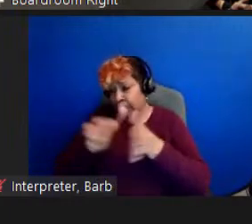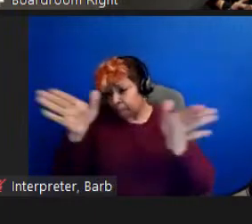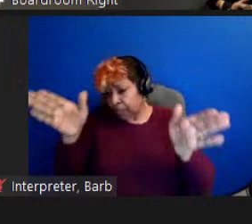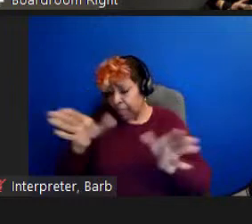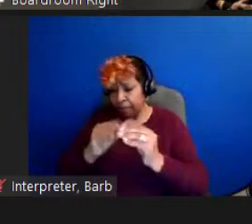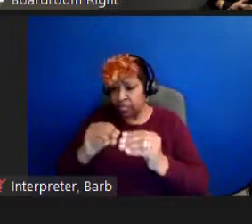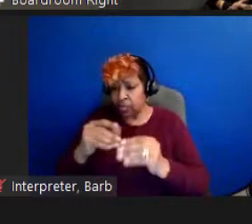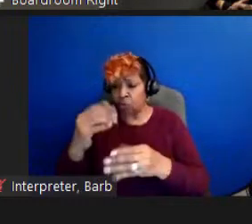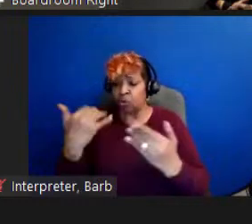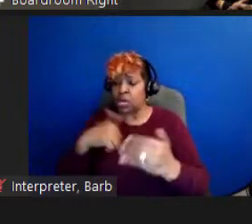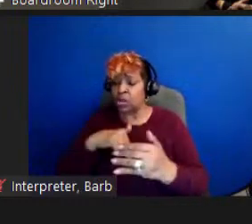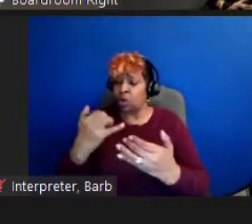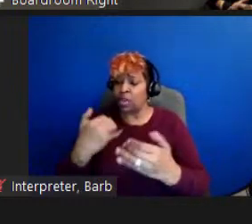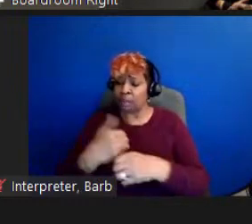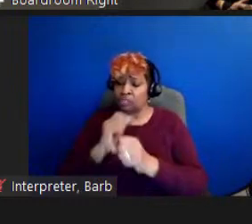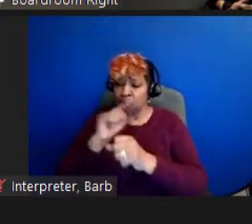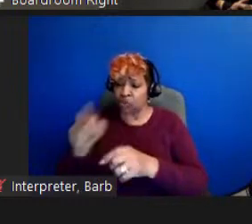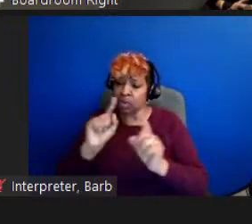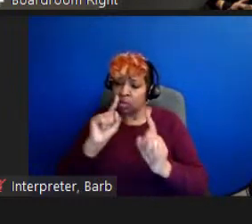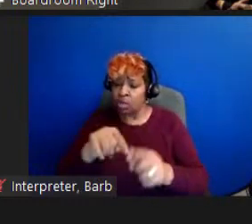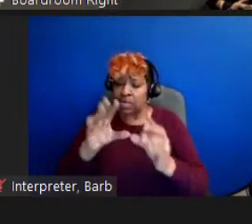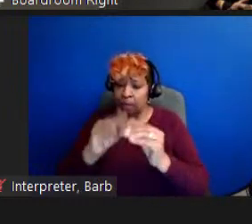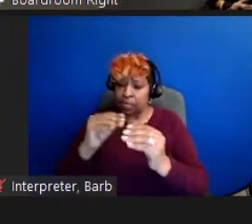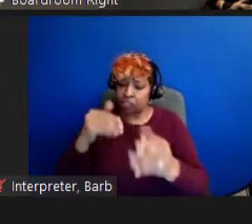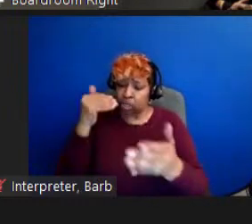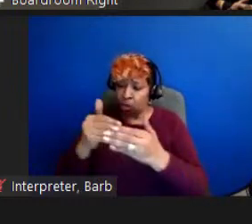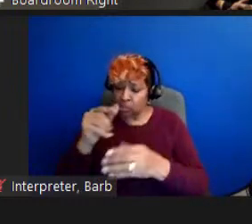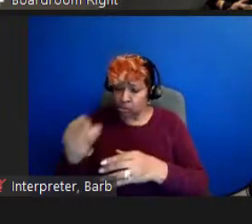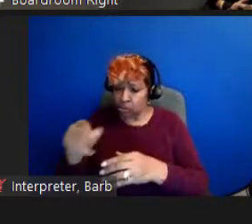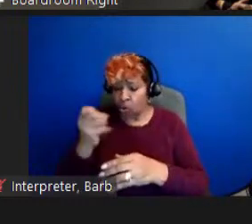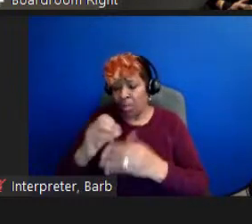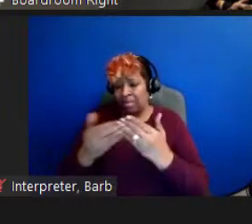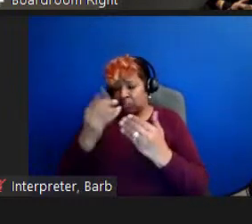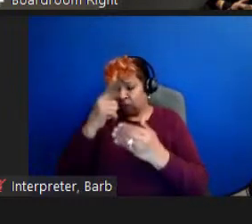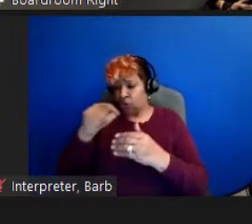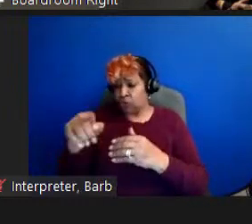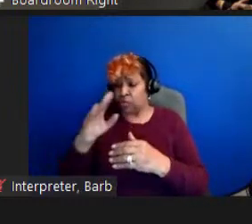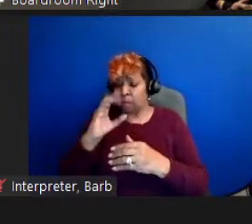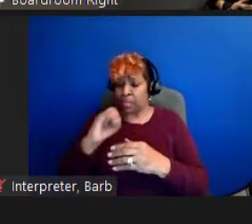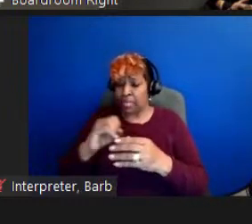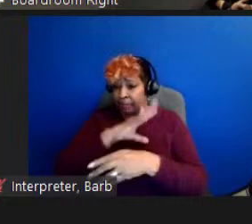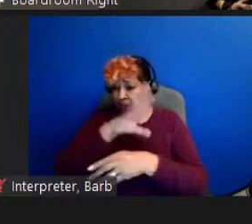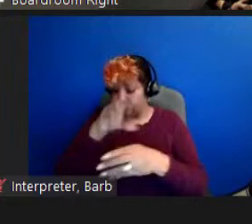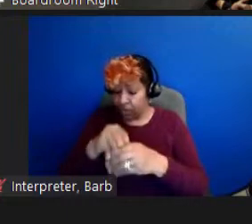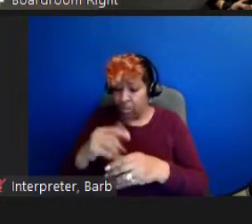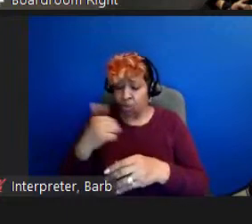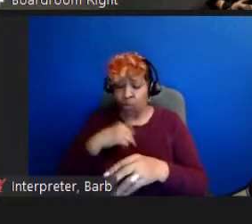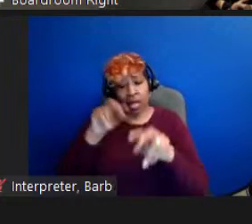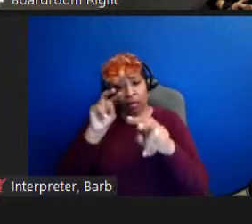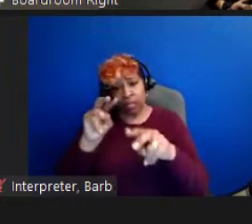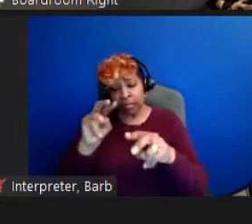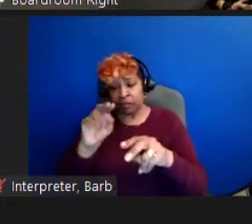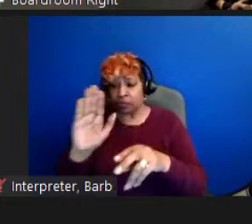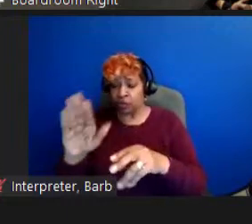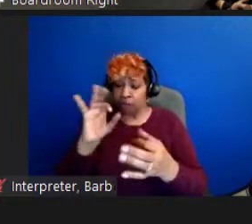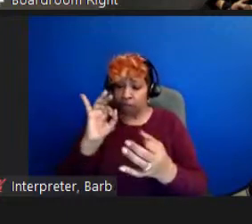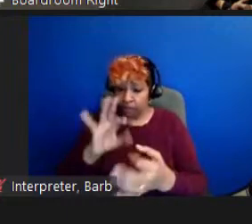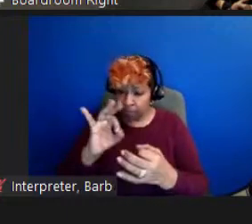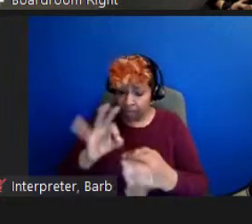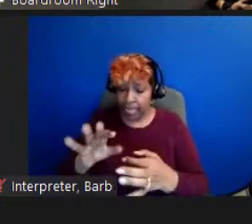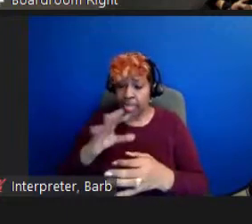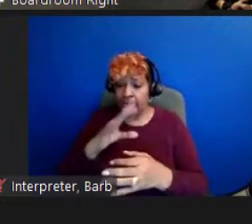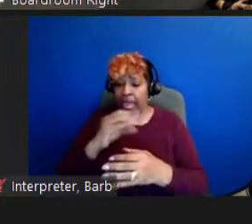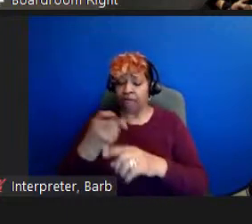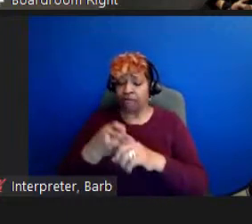attend a meeting or two that's close to you or convenient for you to be a part of. We're looking forward to your input and to the input from the people